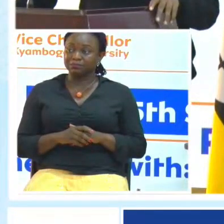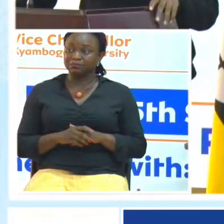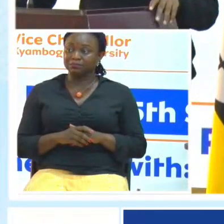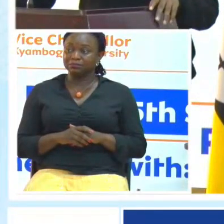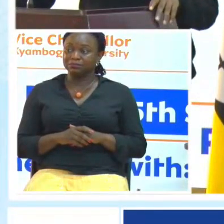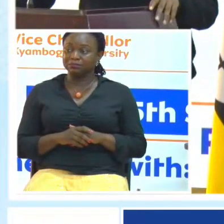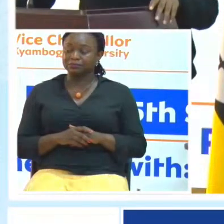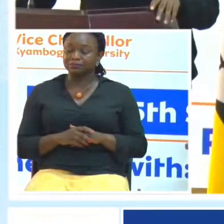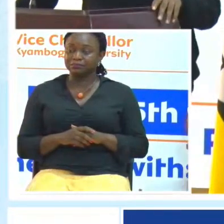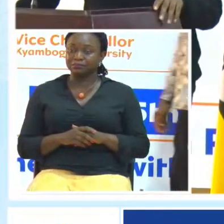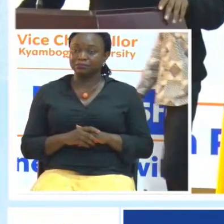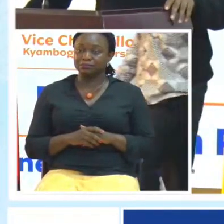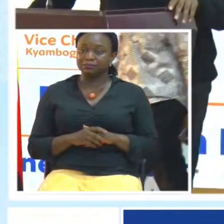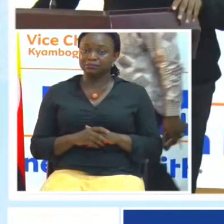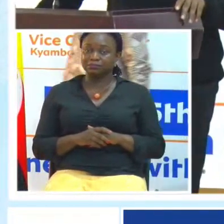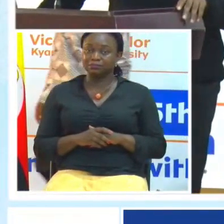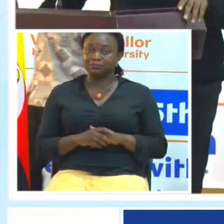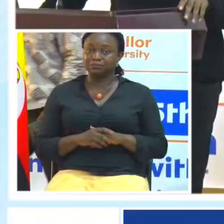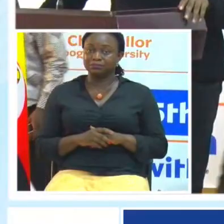that